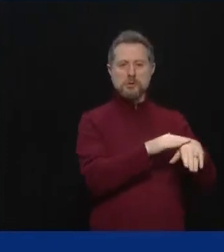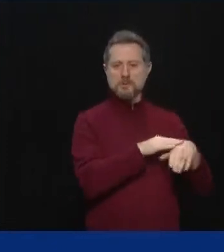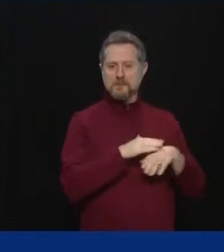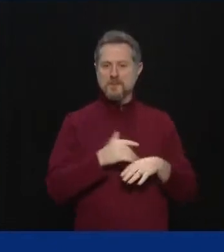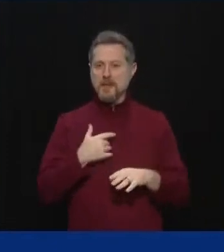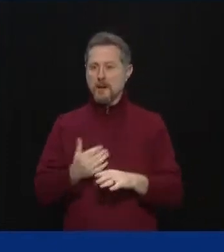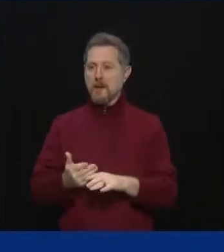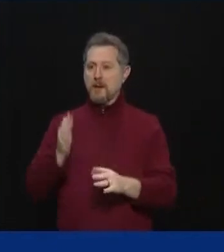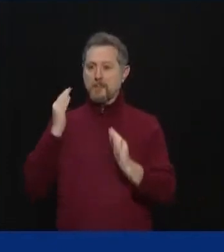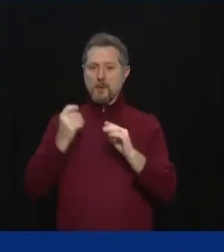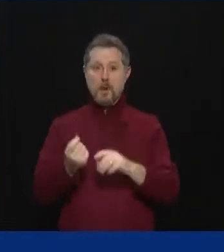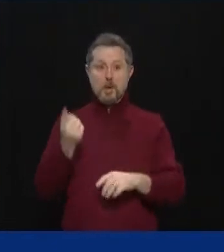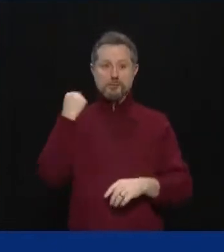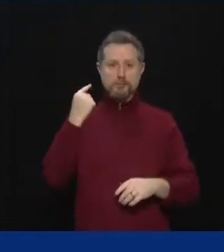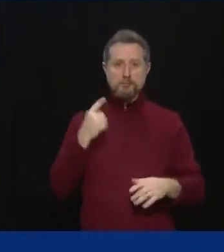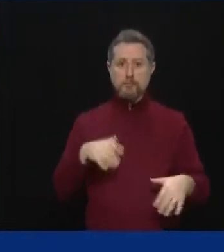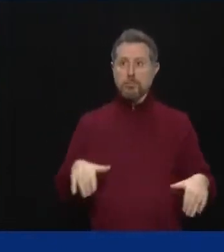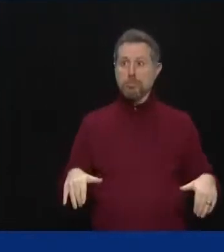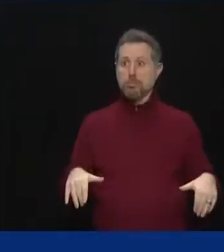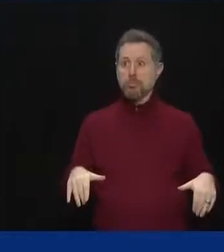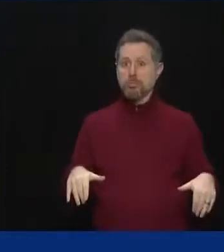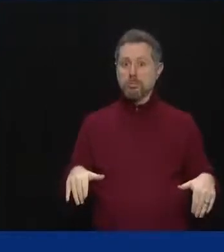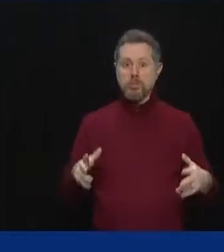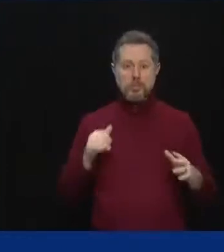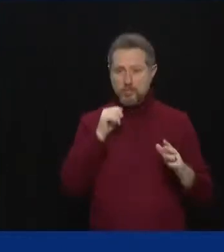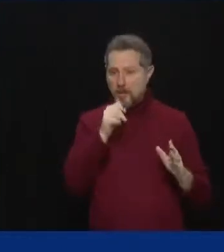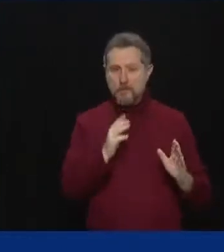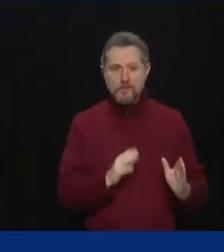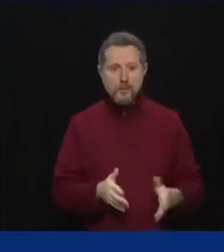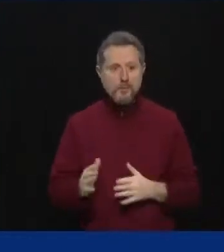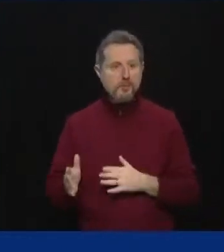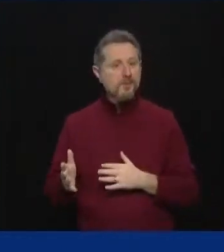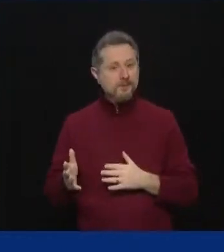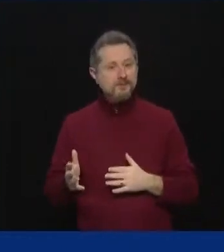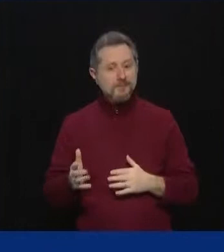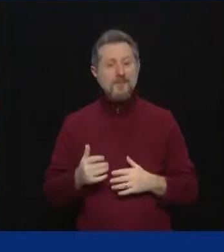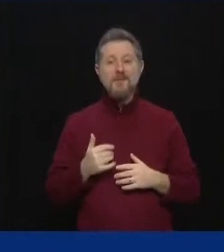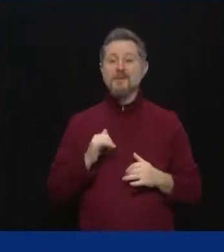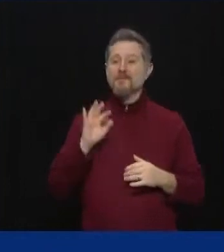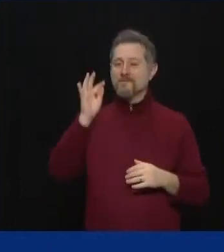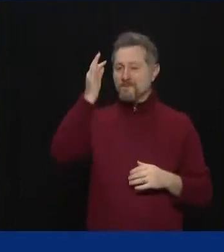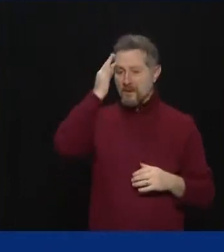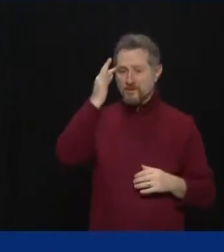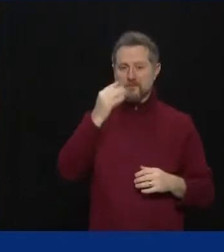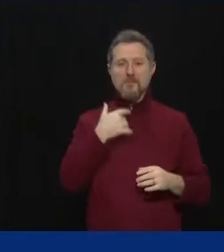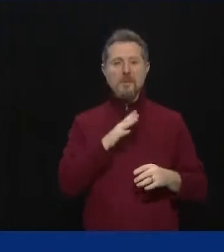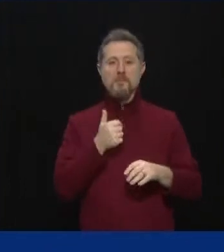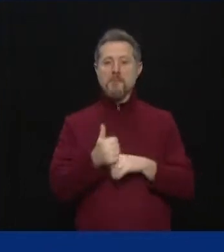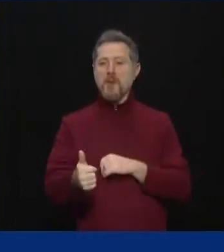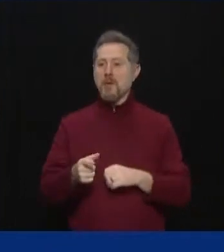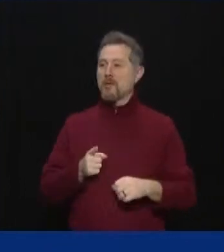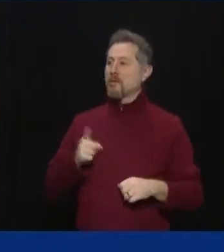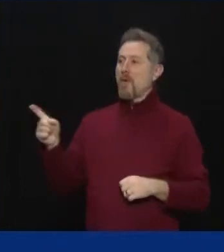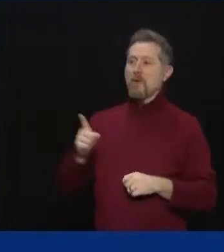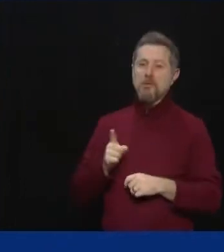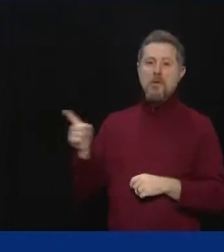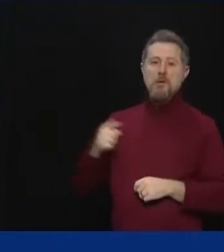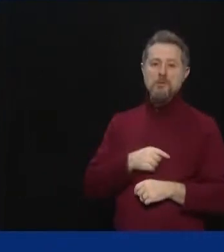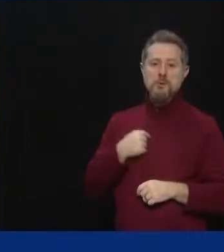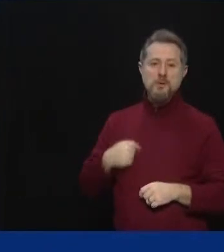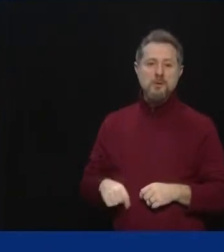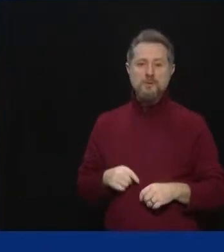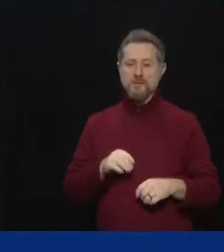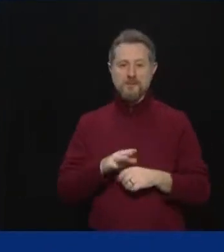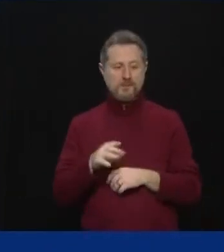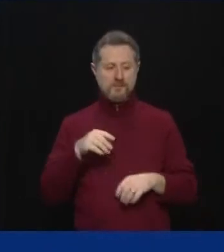when our federal leadership was looking to the east and New York City was the place that got slammed. We now